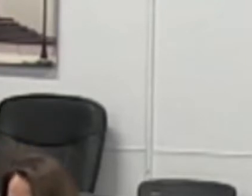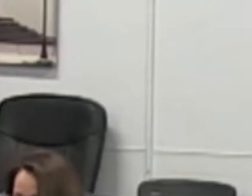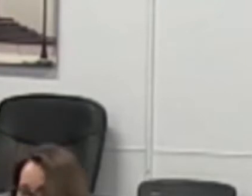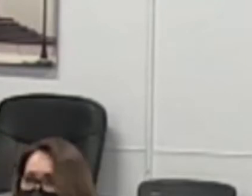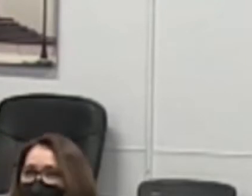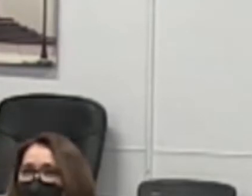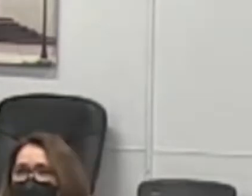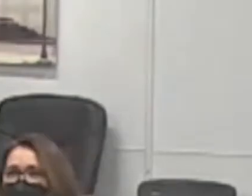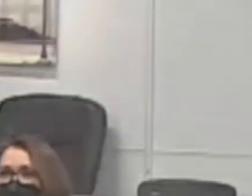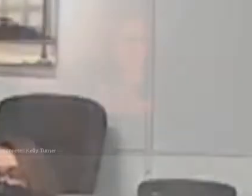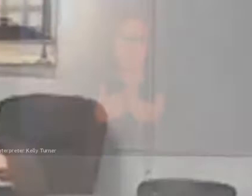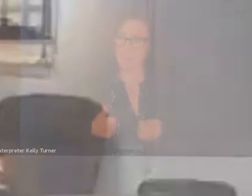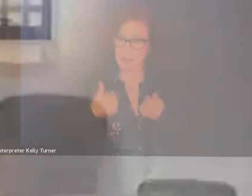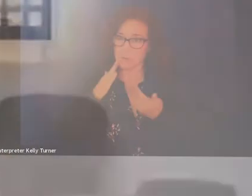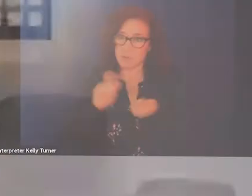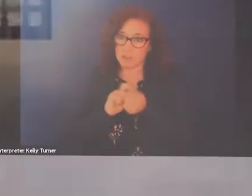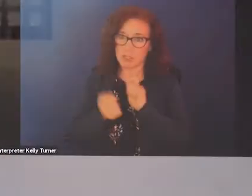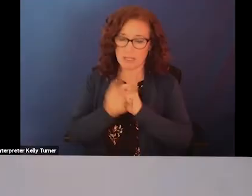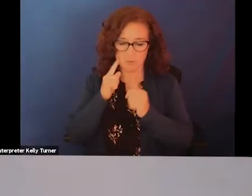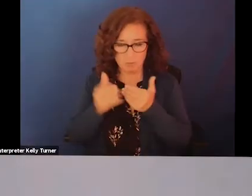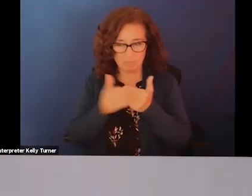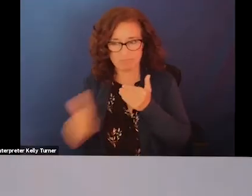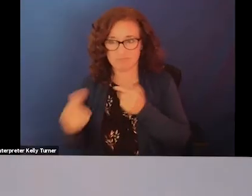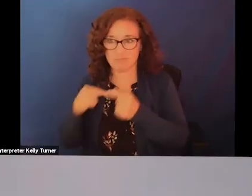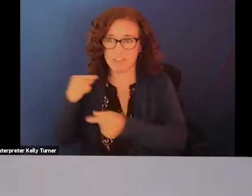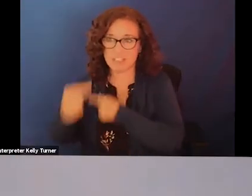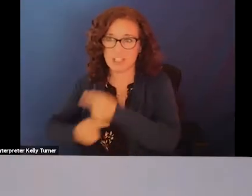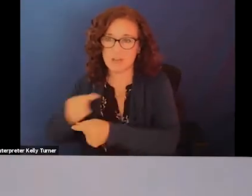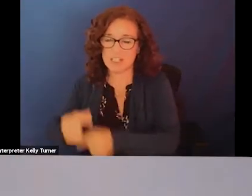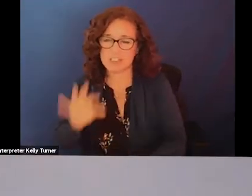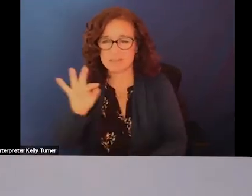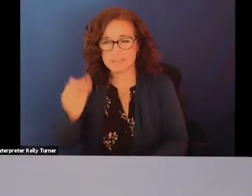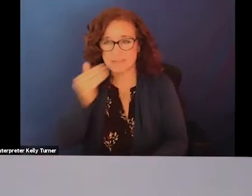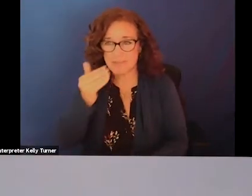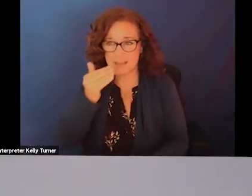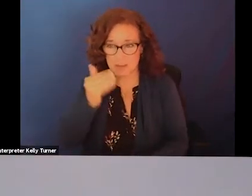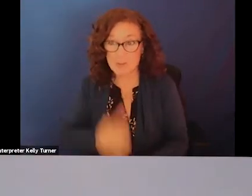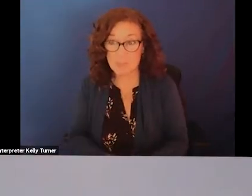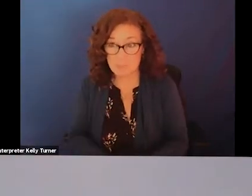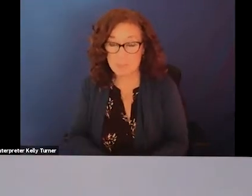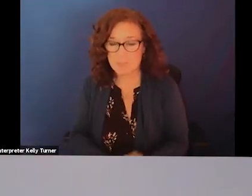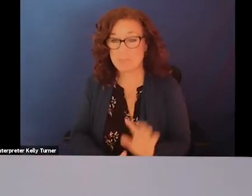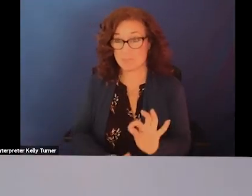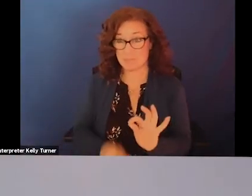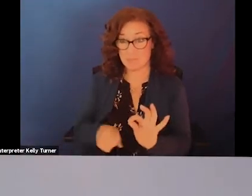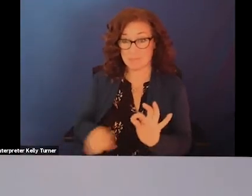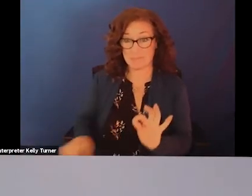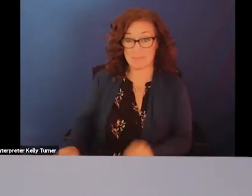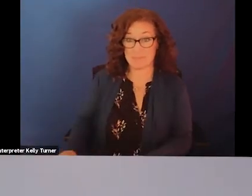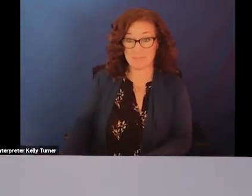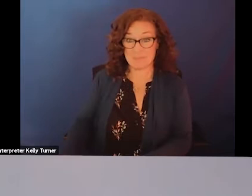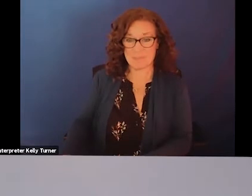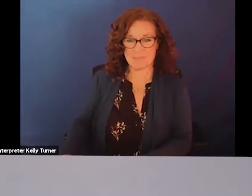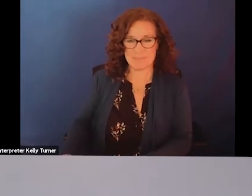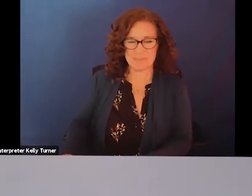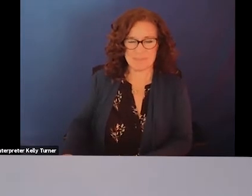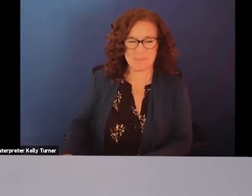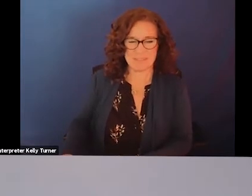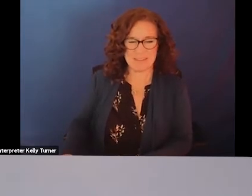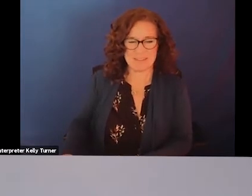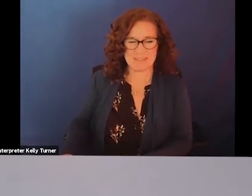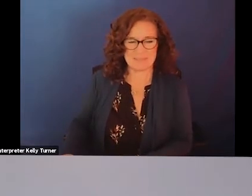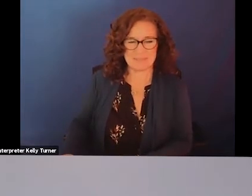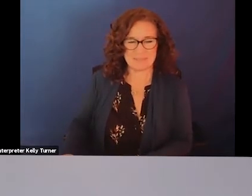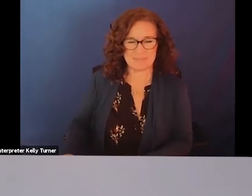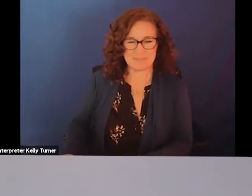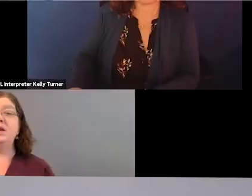you. Congratulations. So now we'll continue with the rest of the board comments. So to my right, Ms. Munoz.